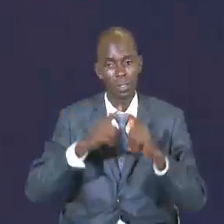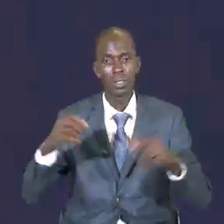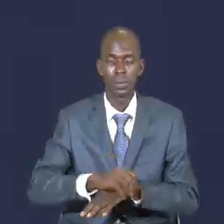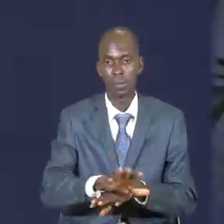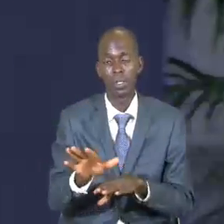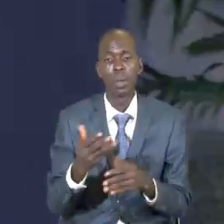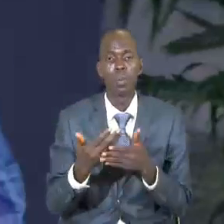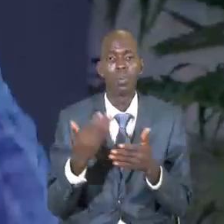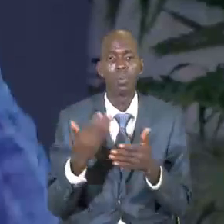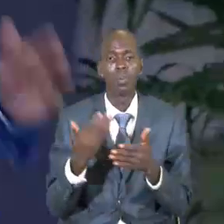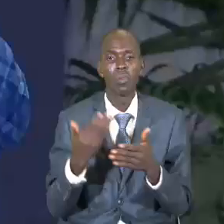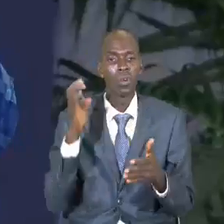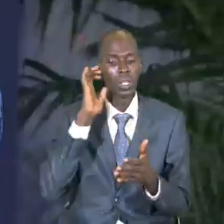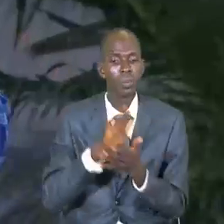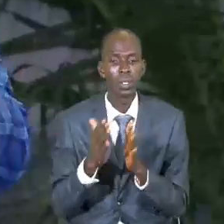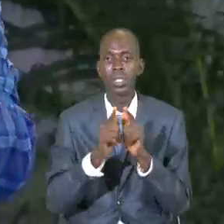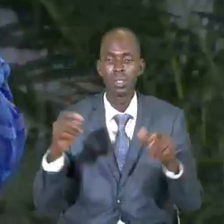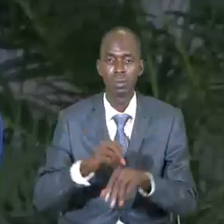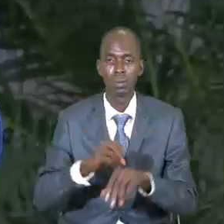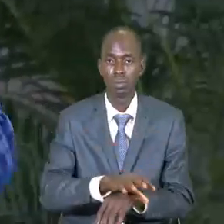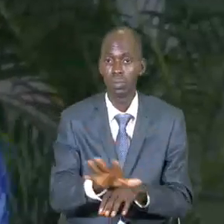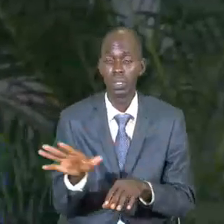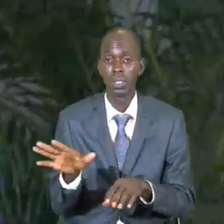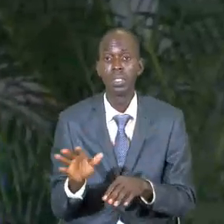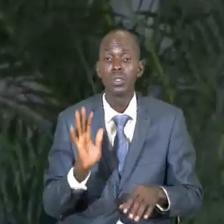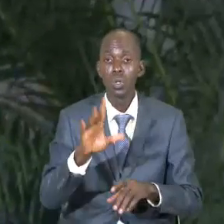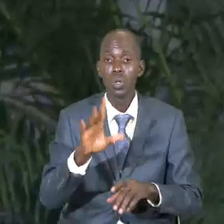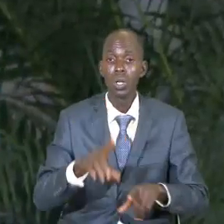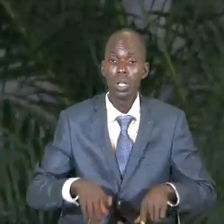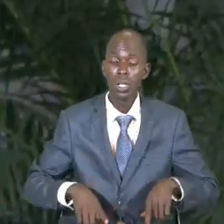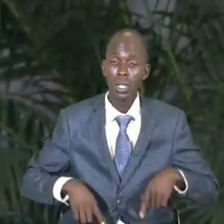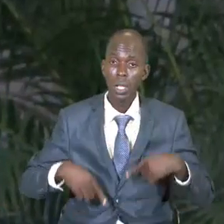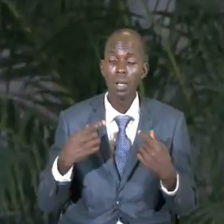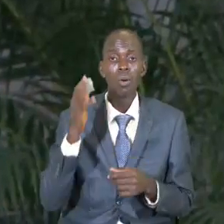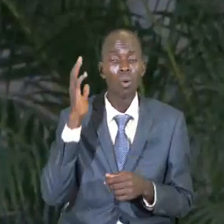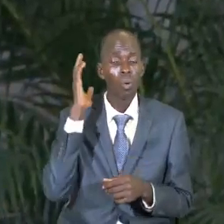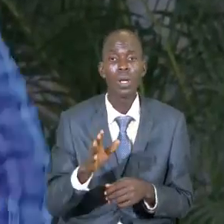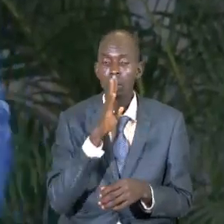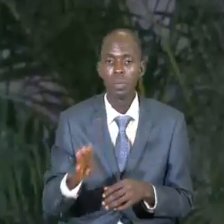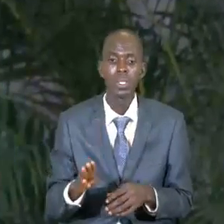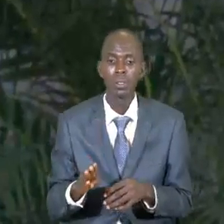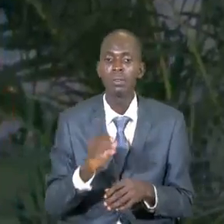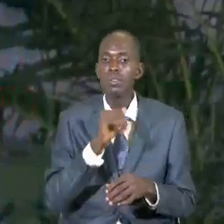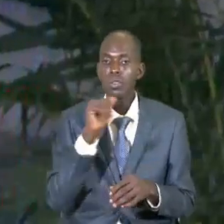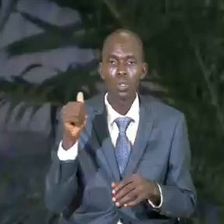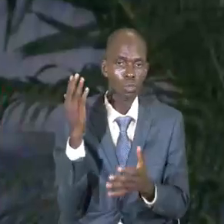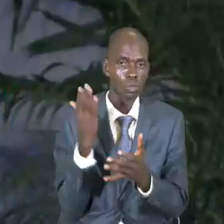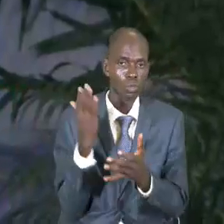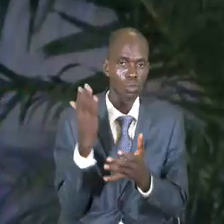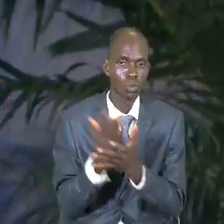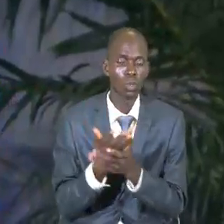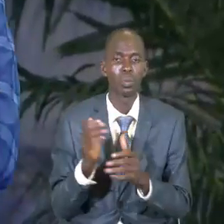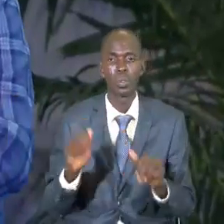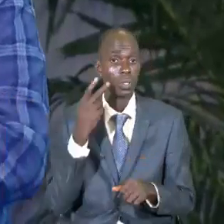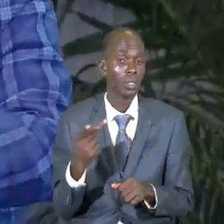incredible influence, your life will be interrupted. You see, this man we're talking